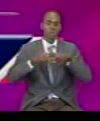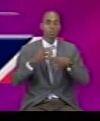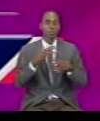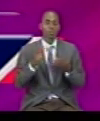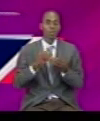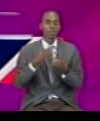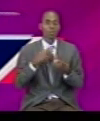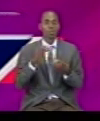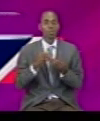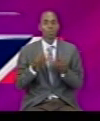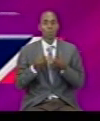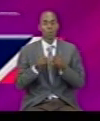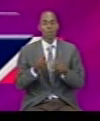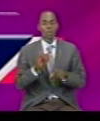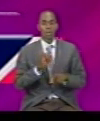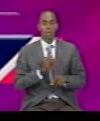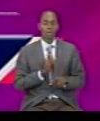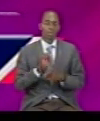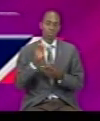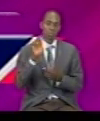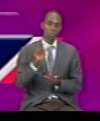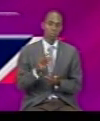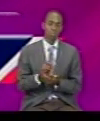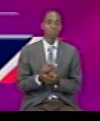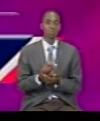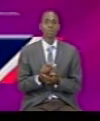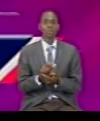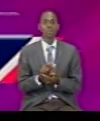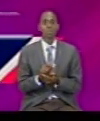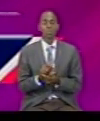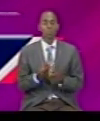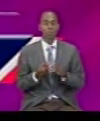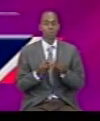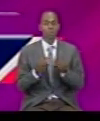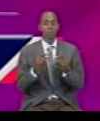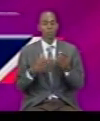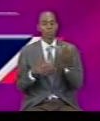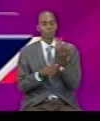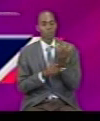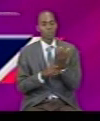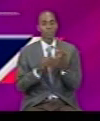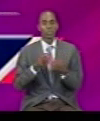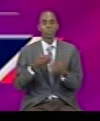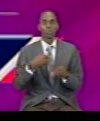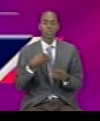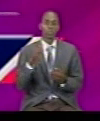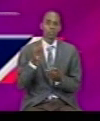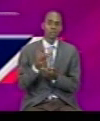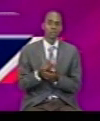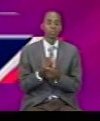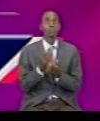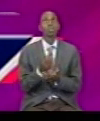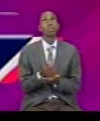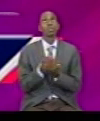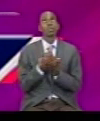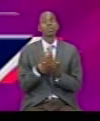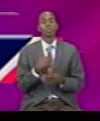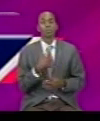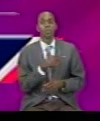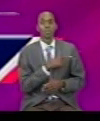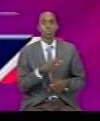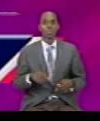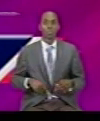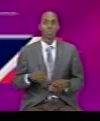I decrease? Why flesh decrease? Help me by